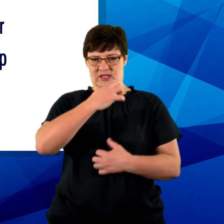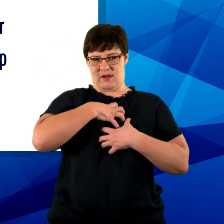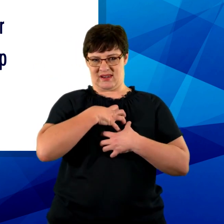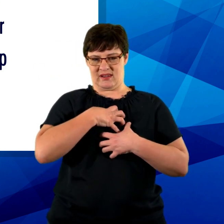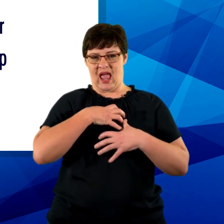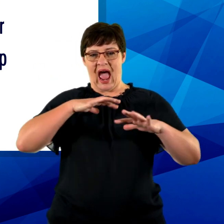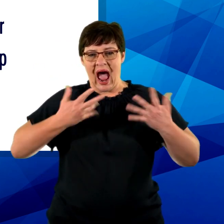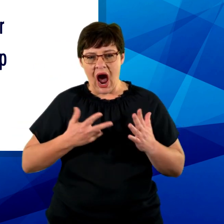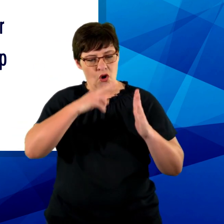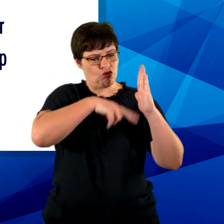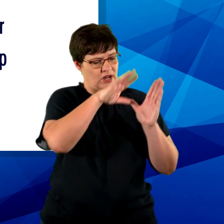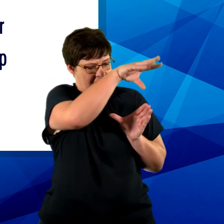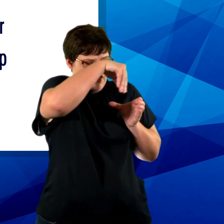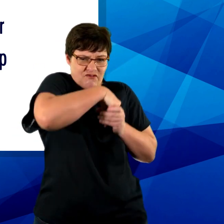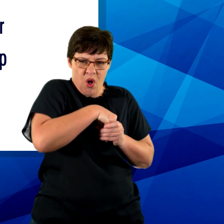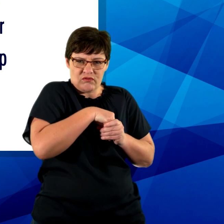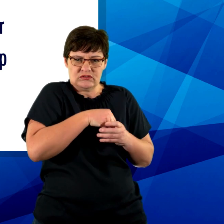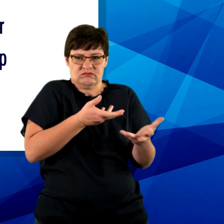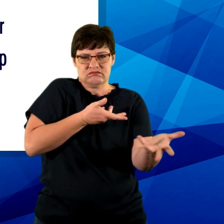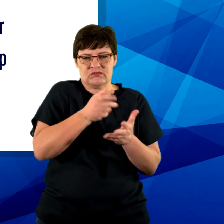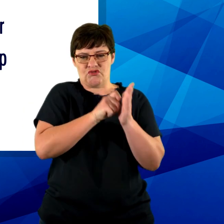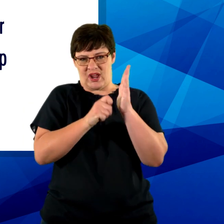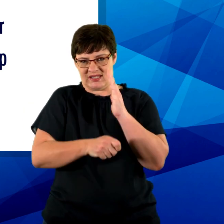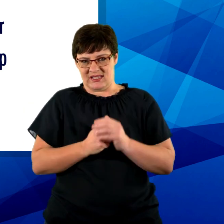you engage the reader. When you